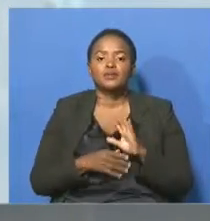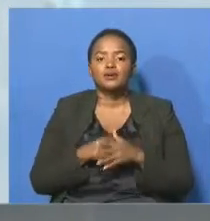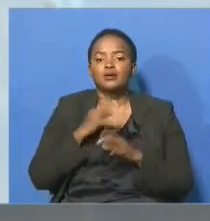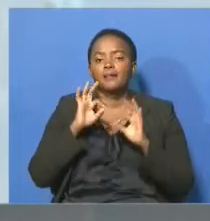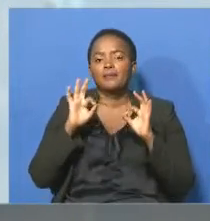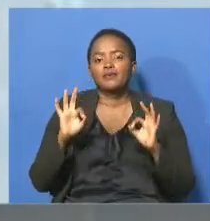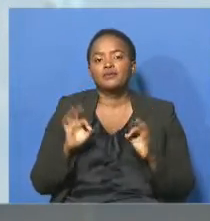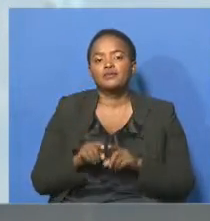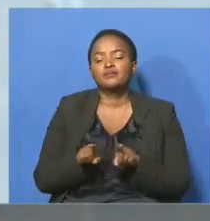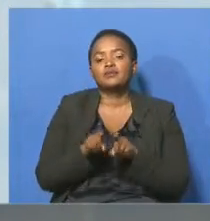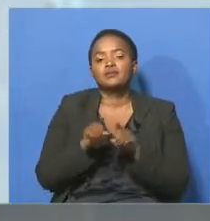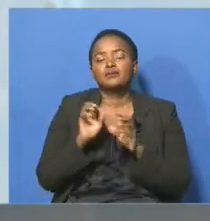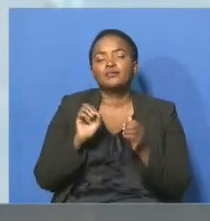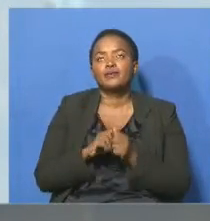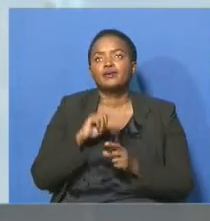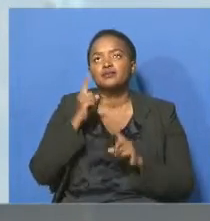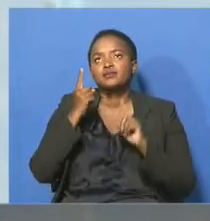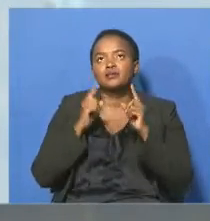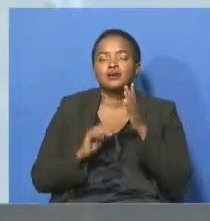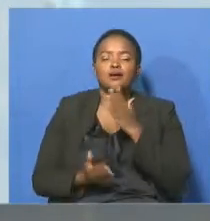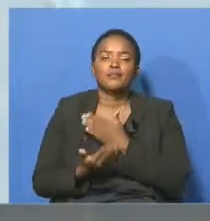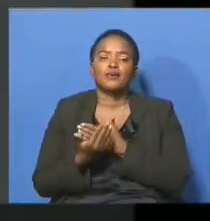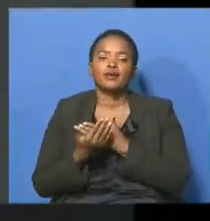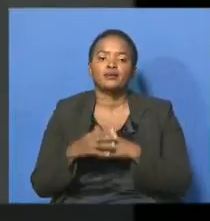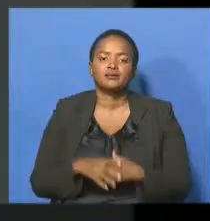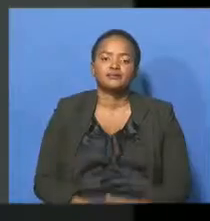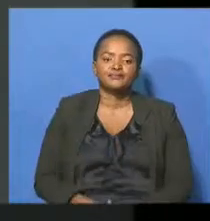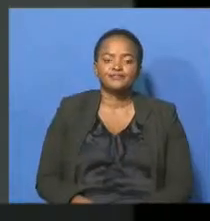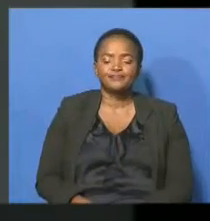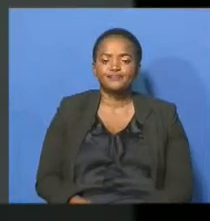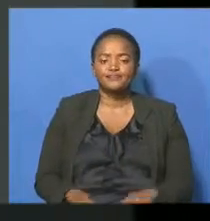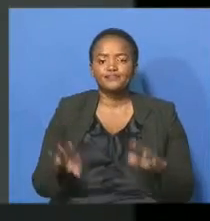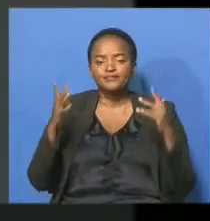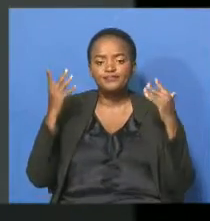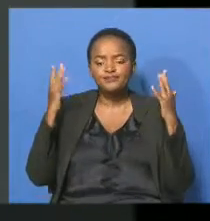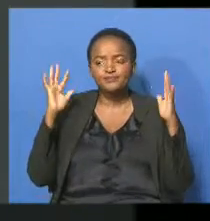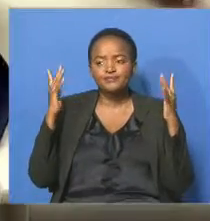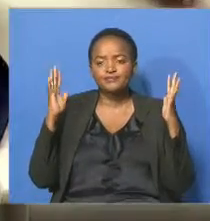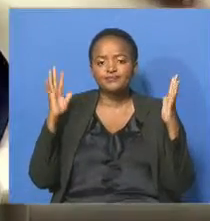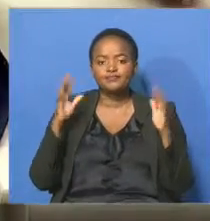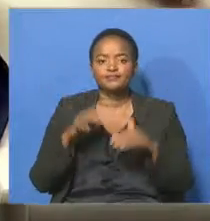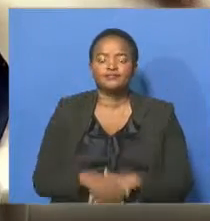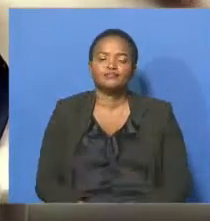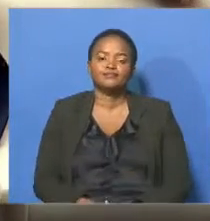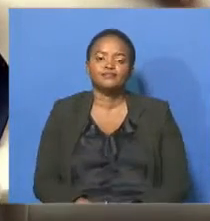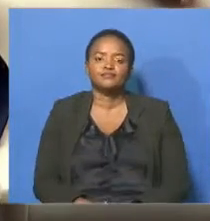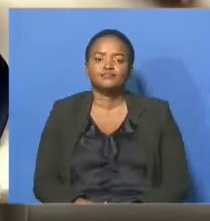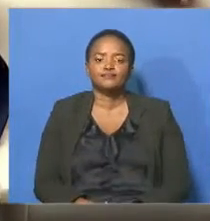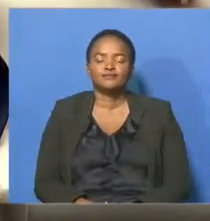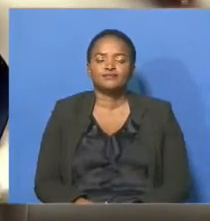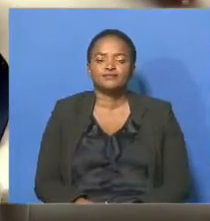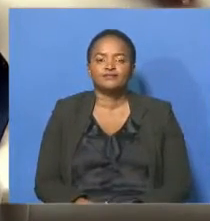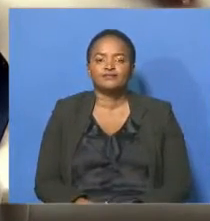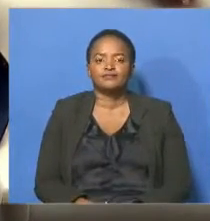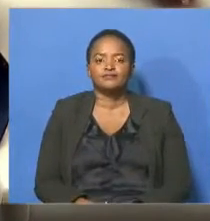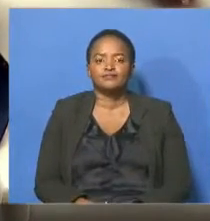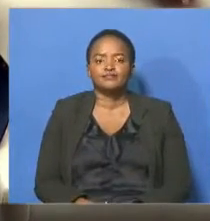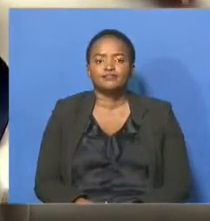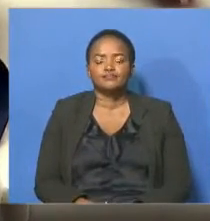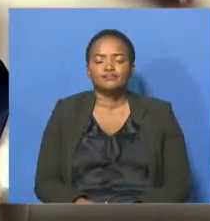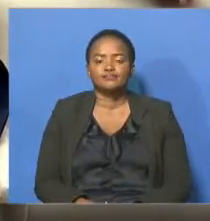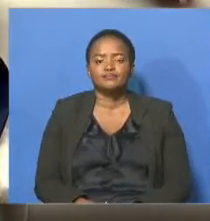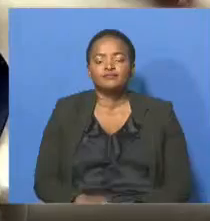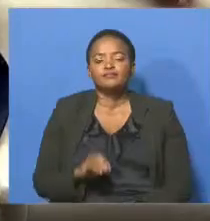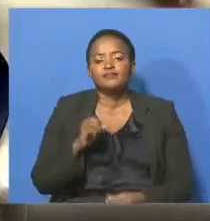na le diamoso ke a leboga ke a leboga mongame a re mo opeleng matsogo ka boripana re be re tsaya wa bobedi re be re tsaya